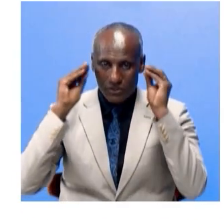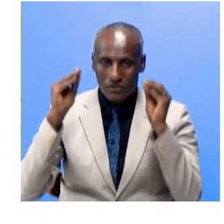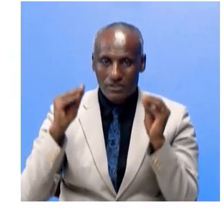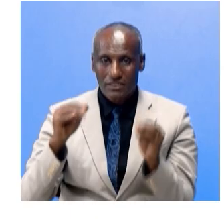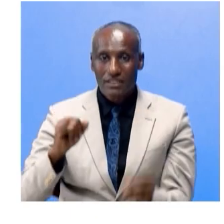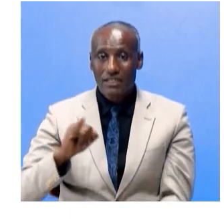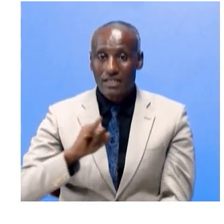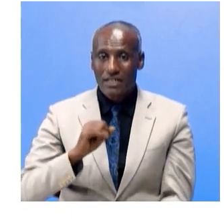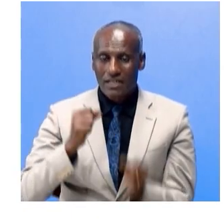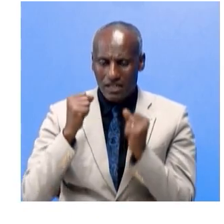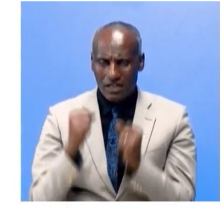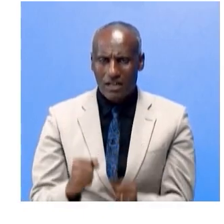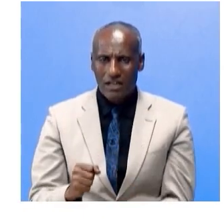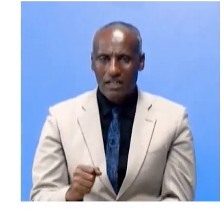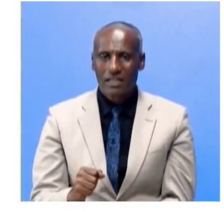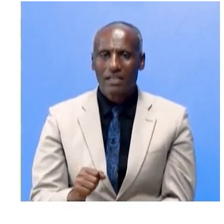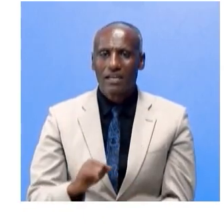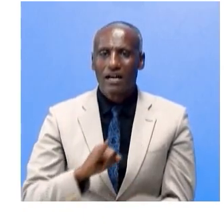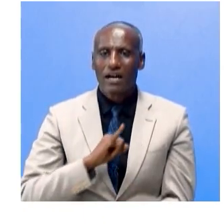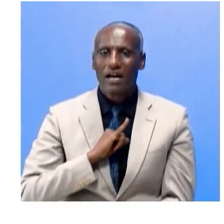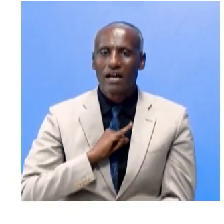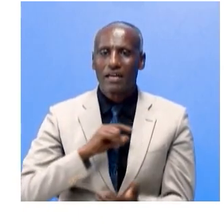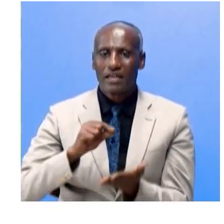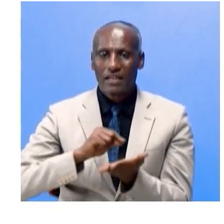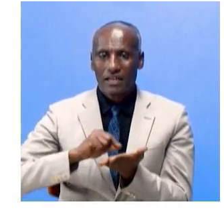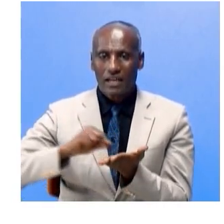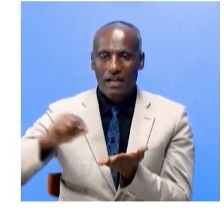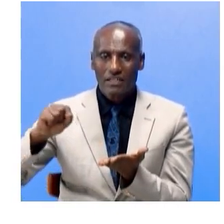can I write